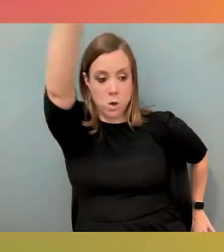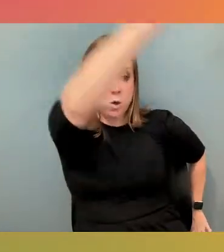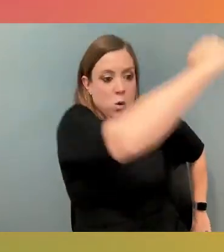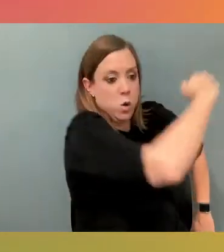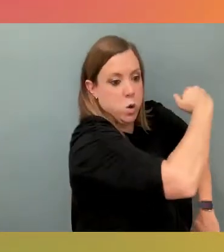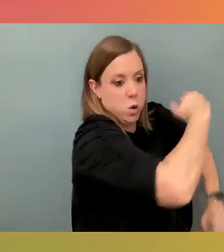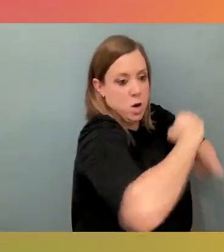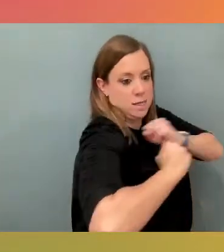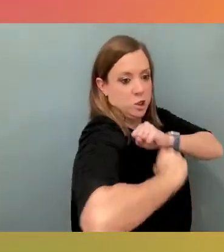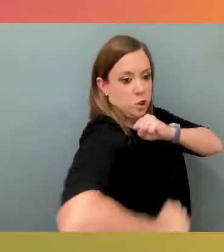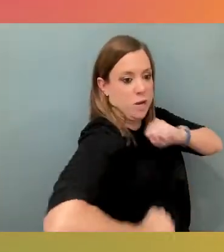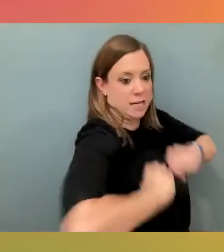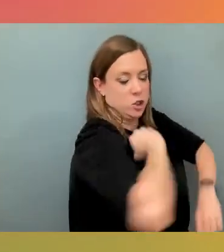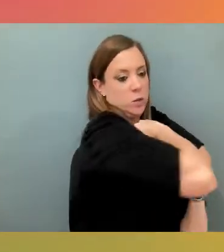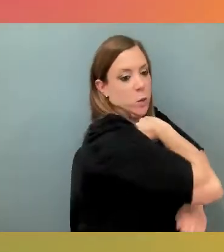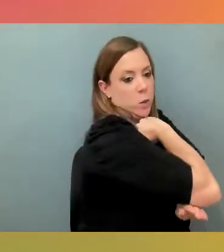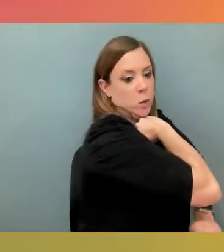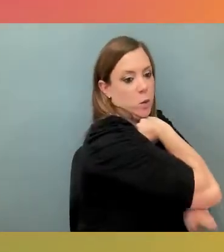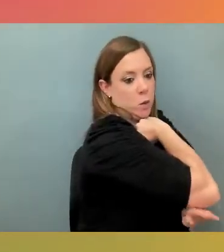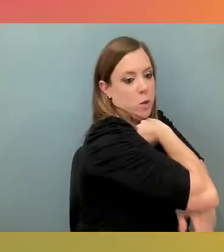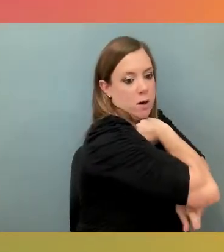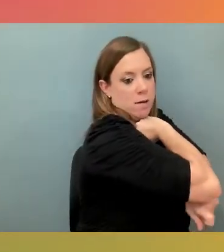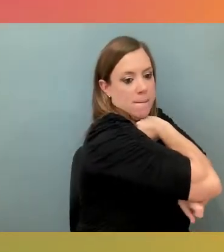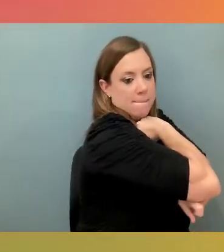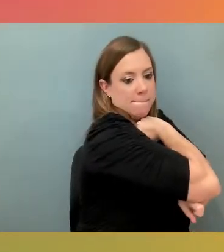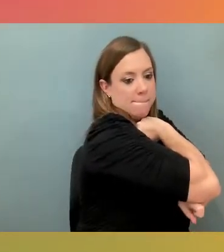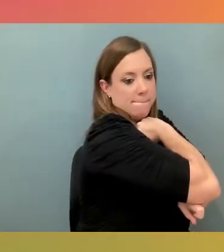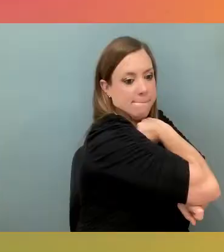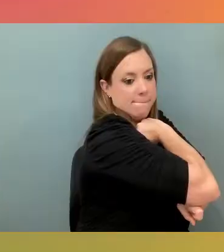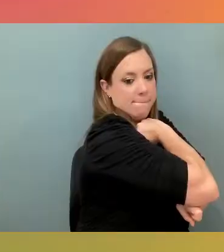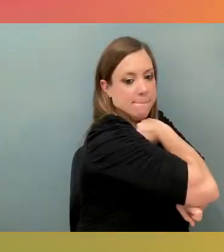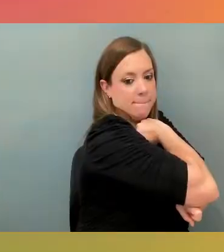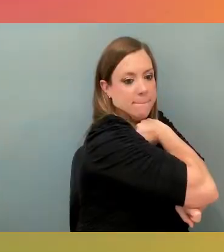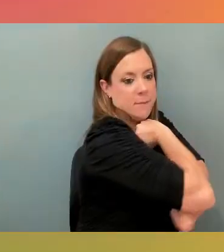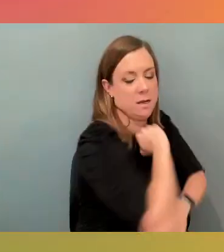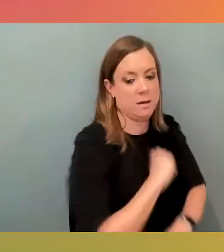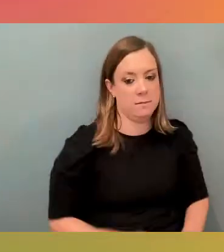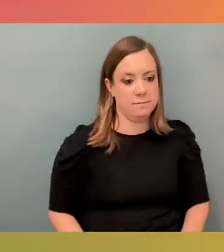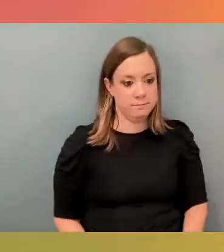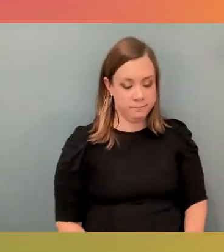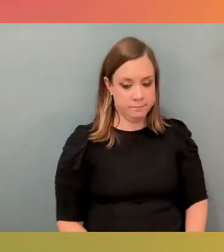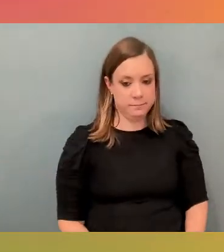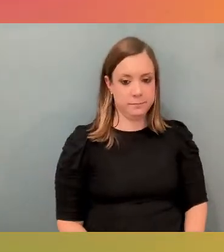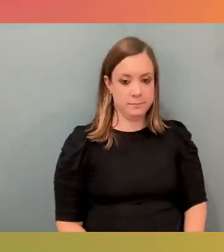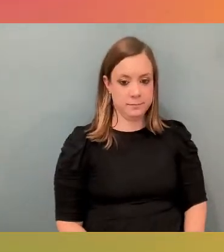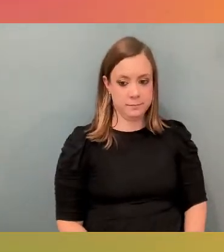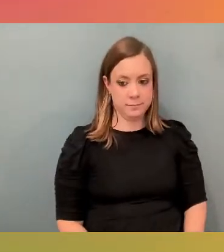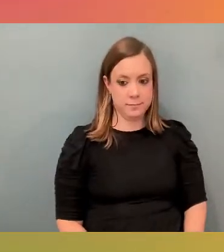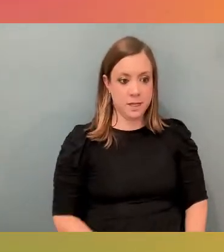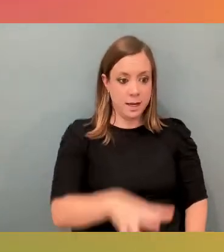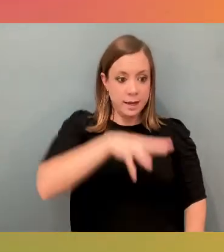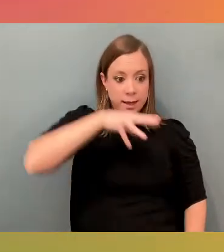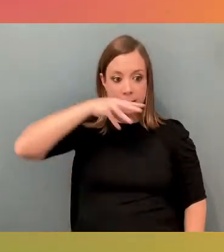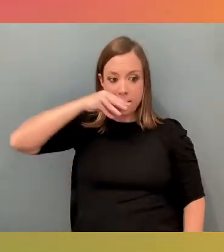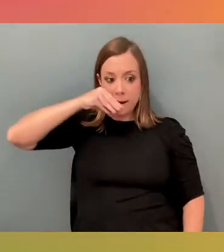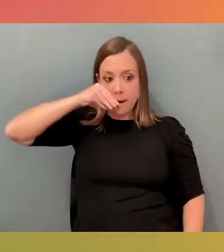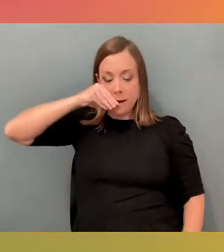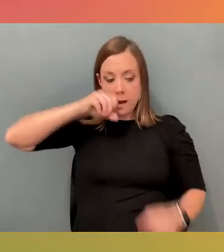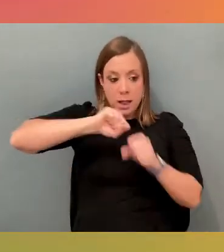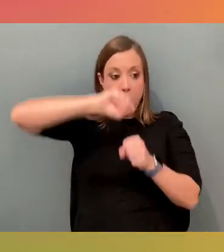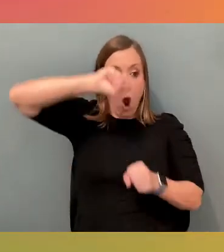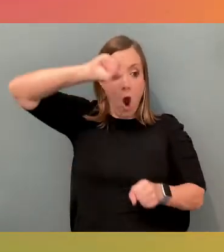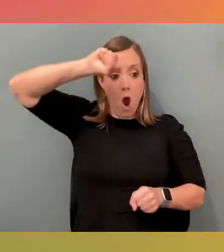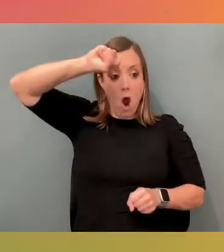hook that elbow and use it to get deeper into your twist. Inhale, nice long spine.